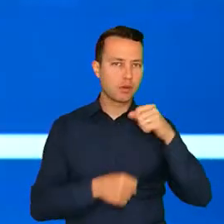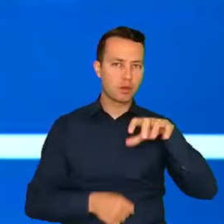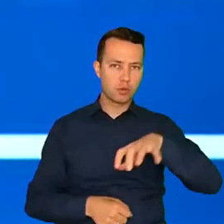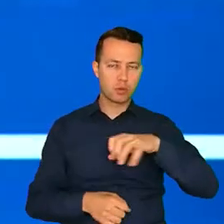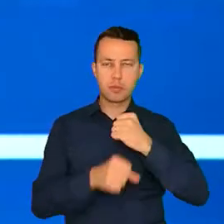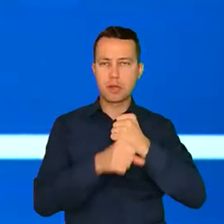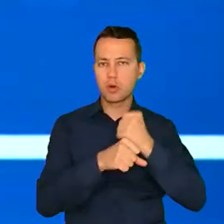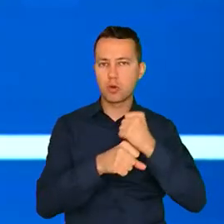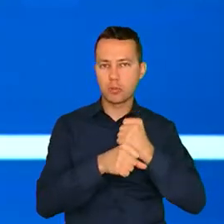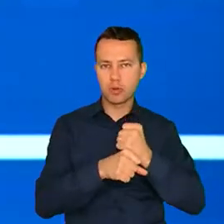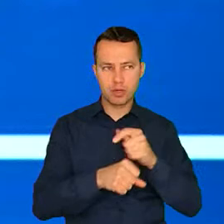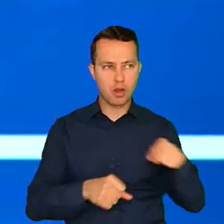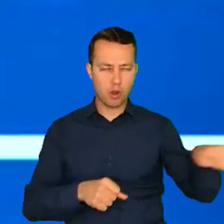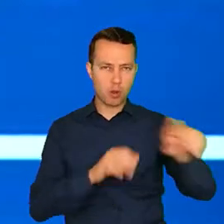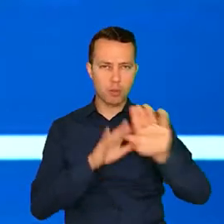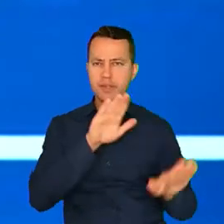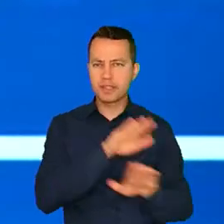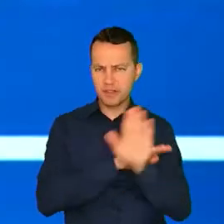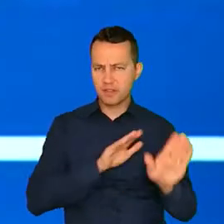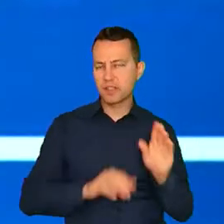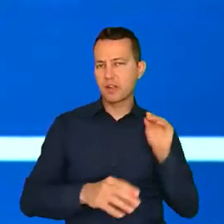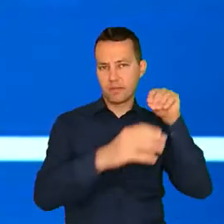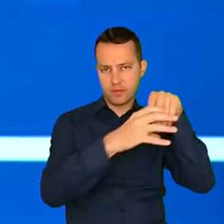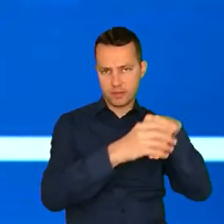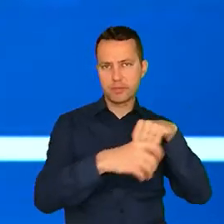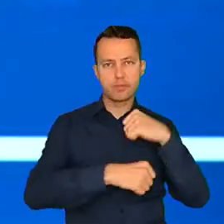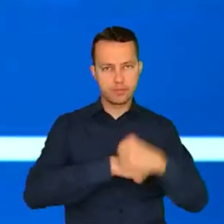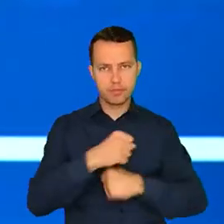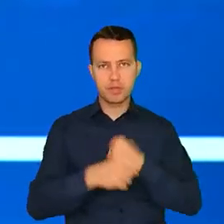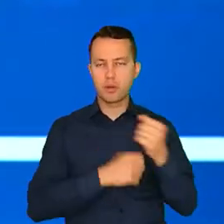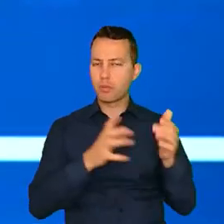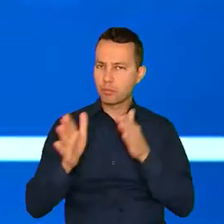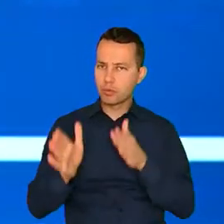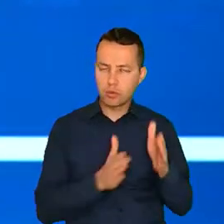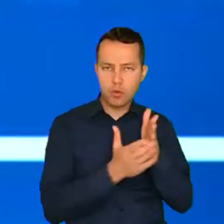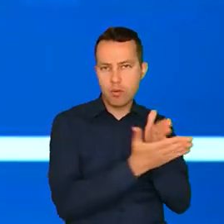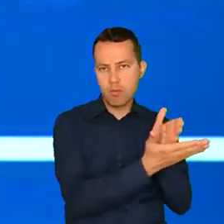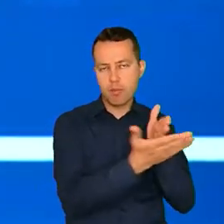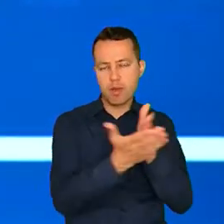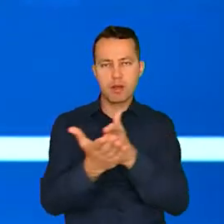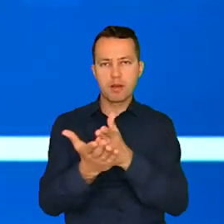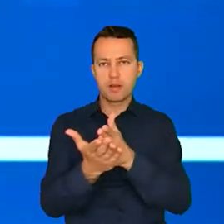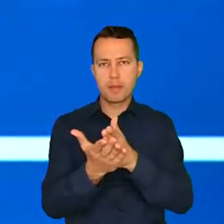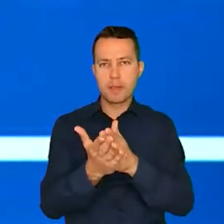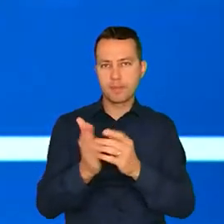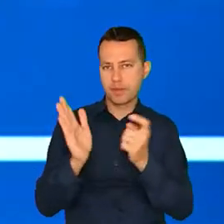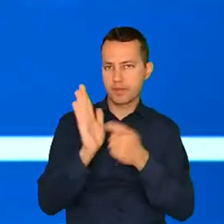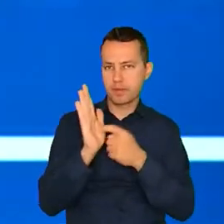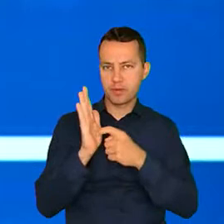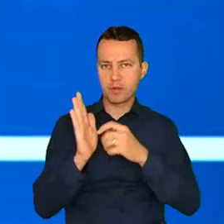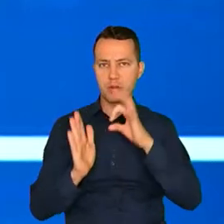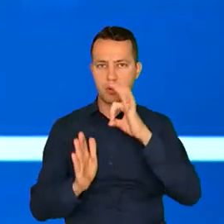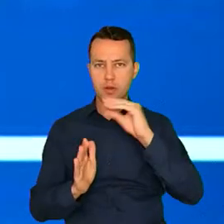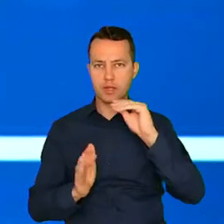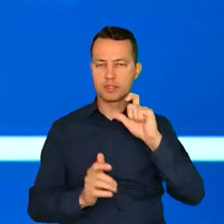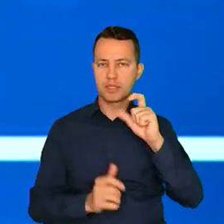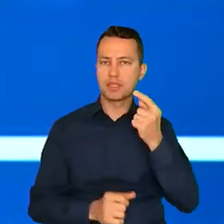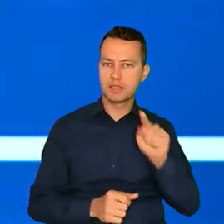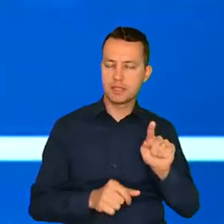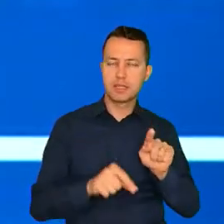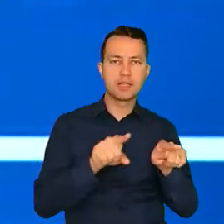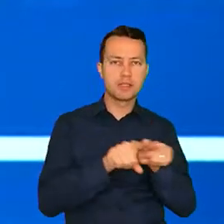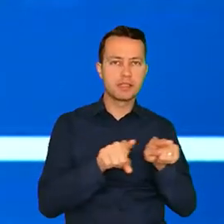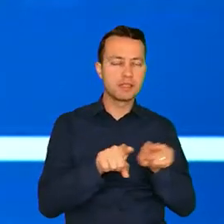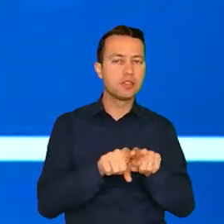in which we have the representatives of the ministry. So not only OECD guidance, but